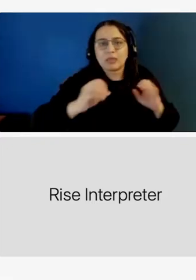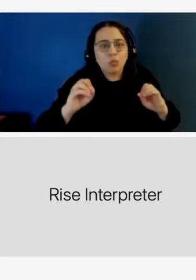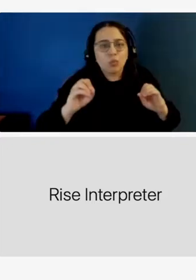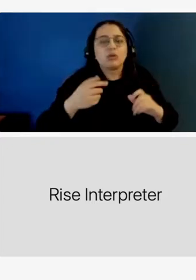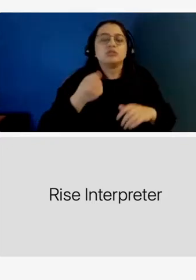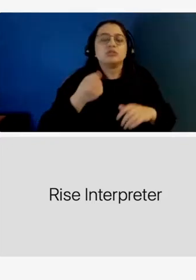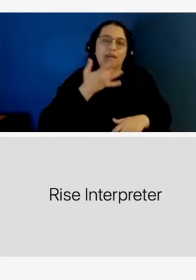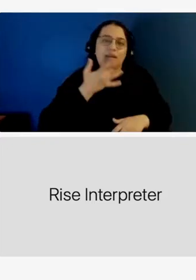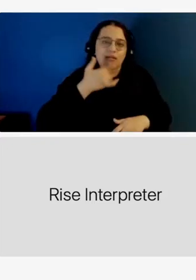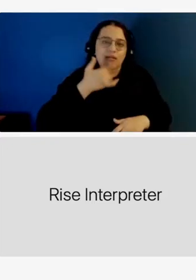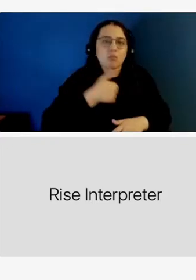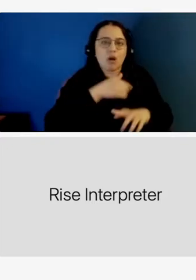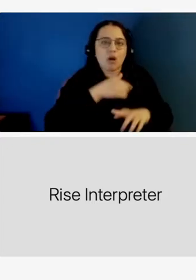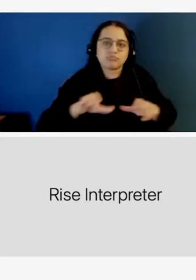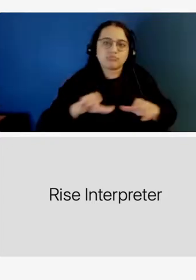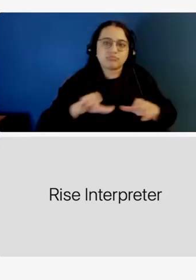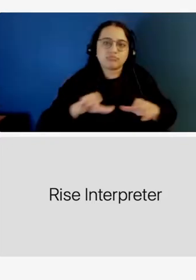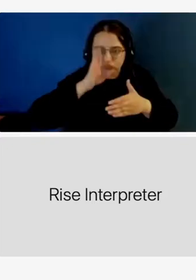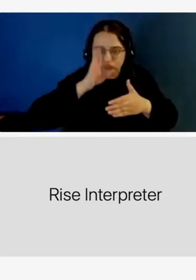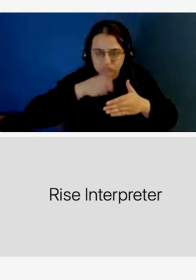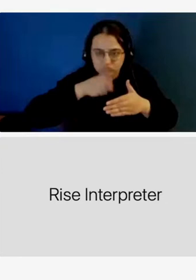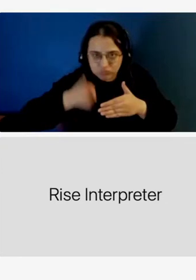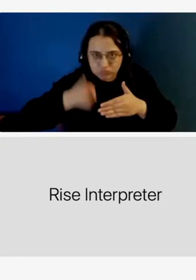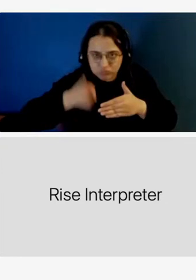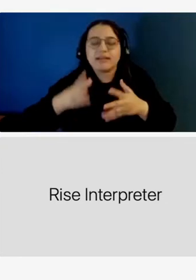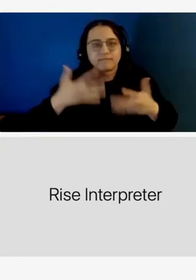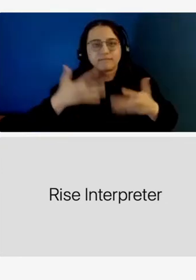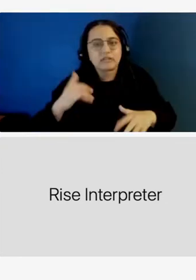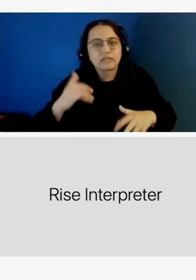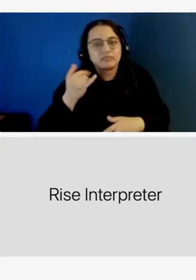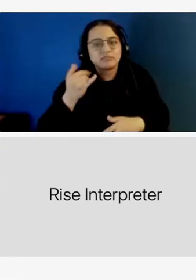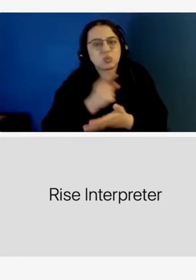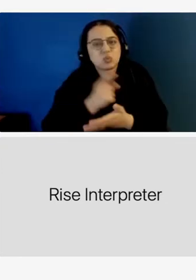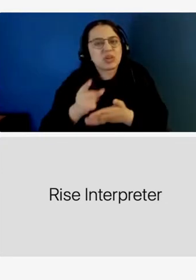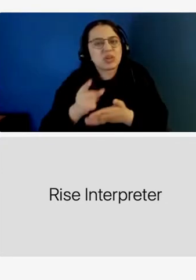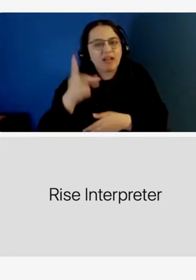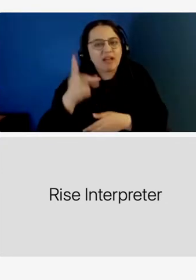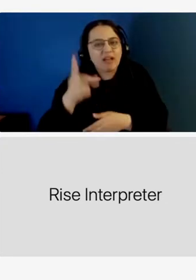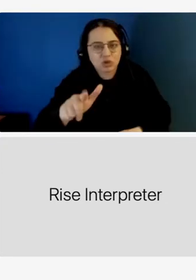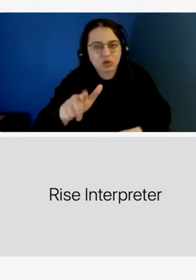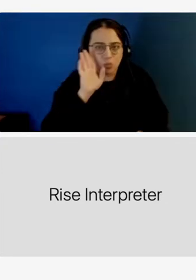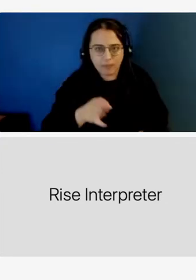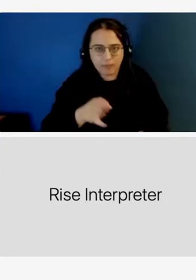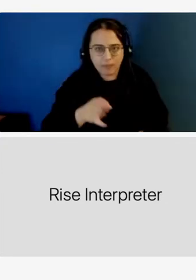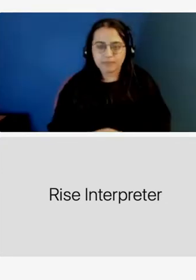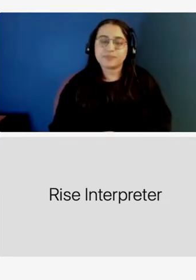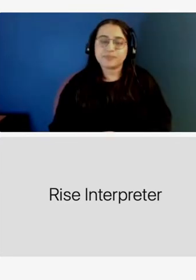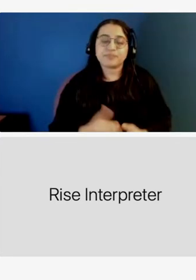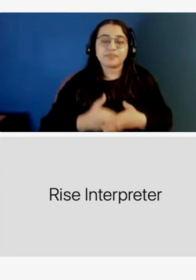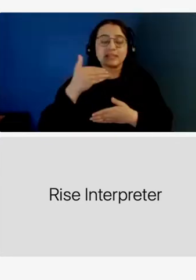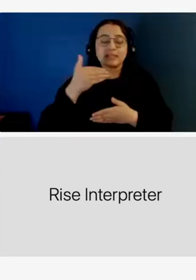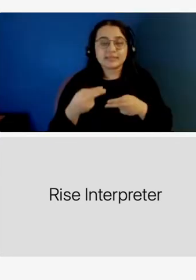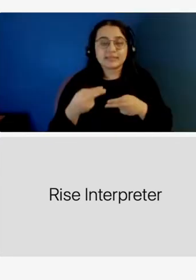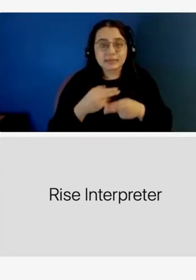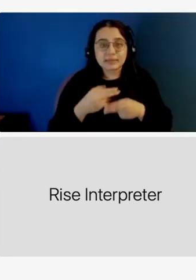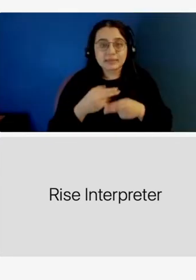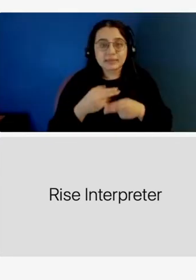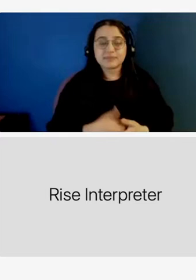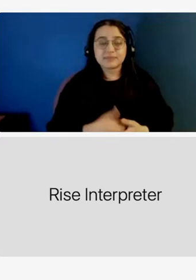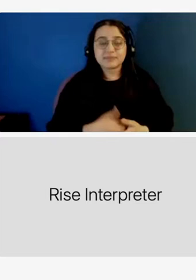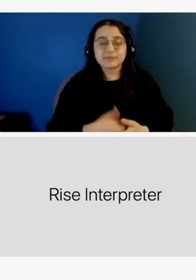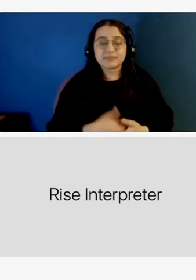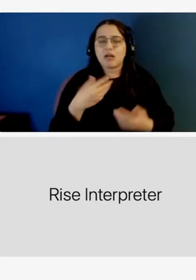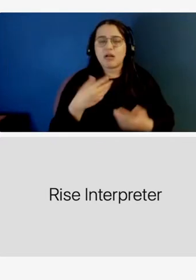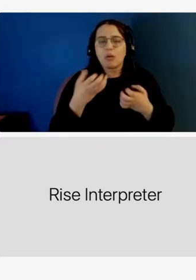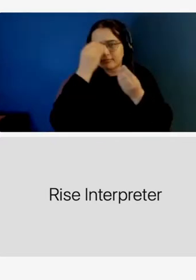week and a half. Next slide, please. All right, also I'd like to give board a quick update on the Professional Learning Center, the boardroom at